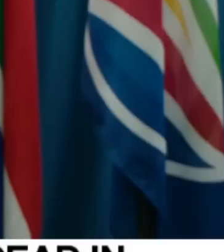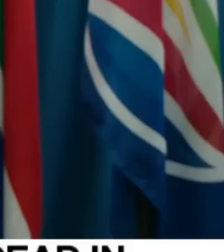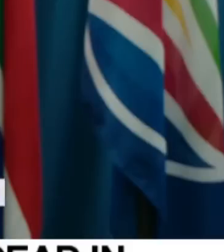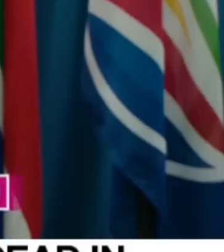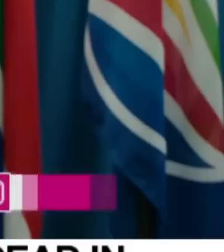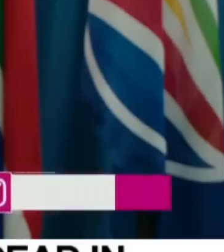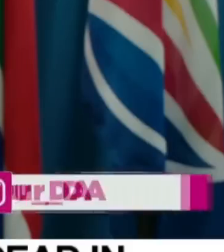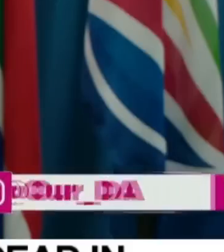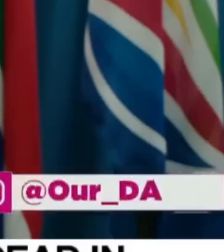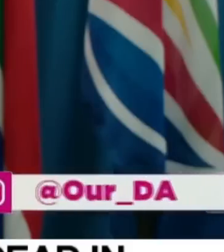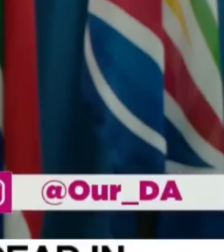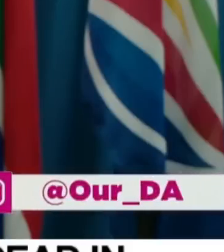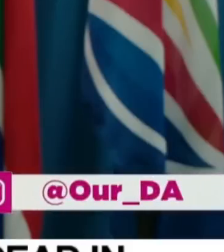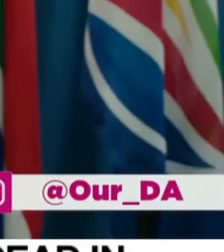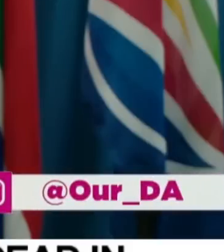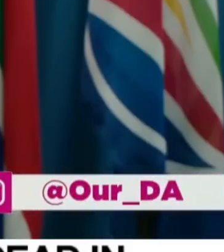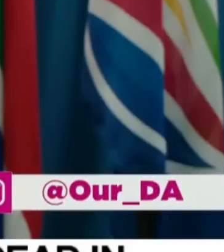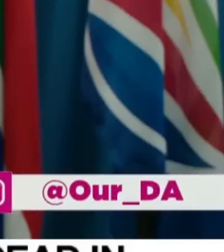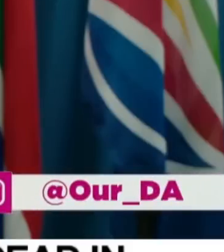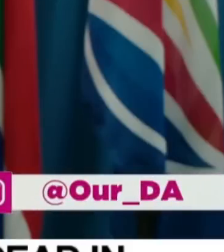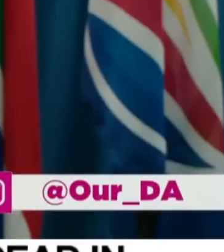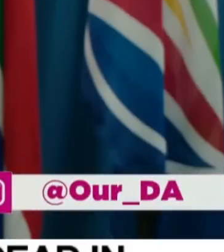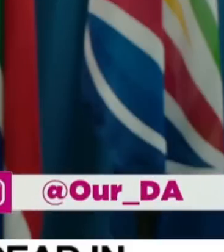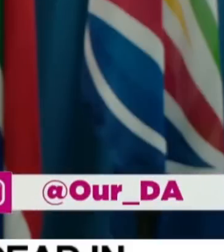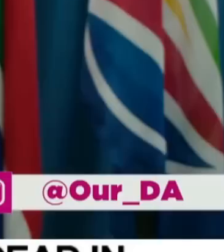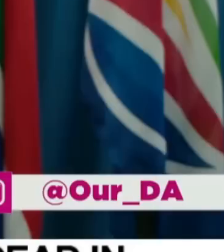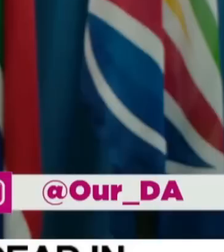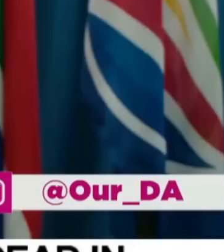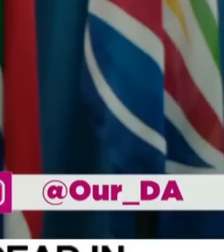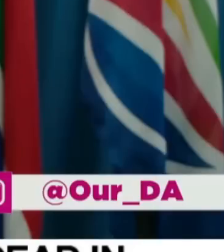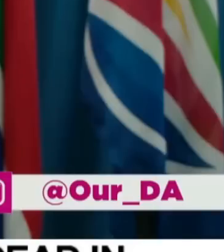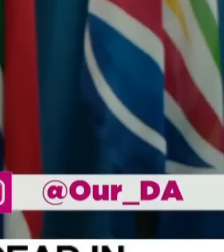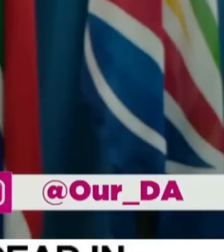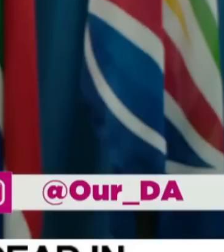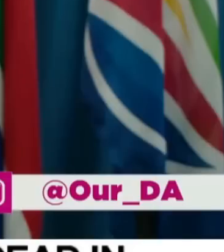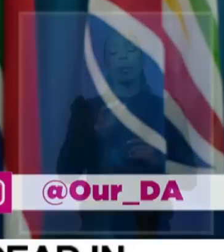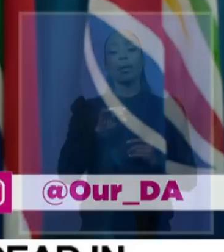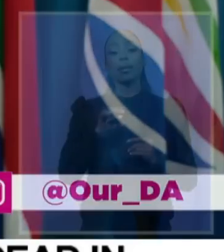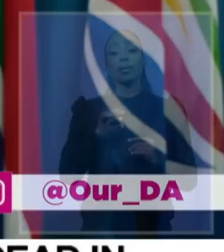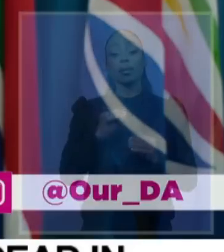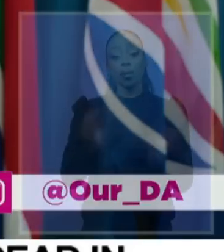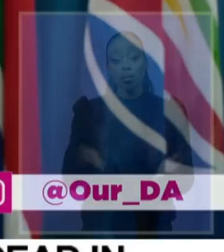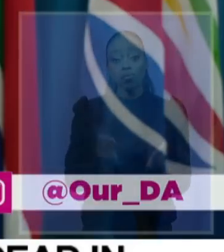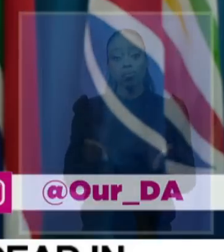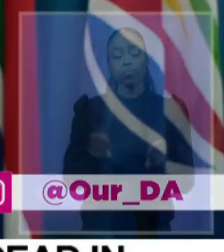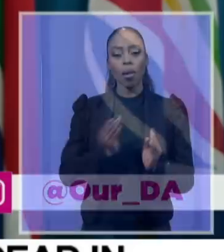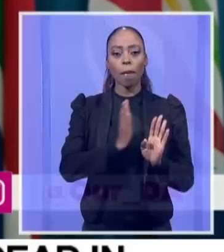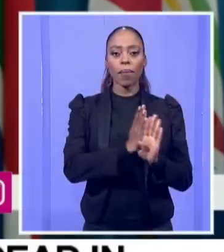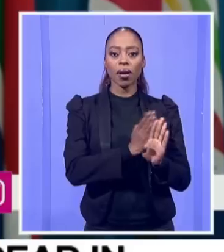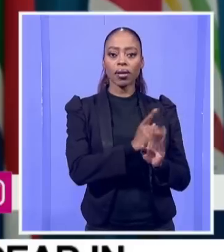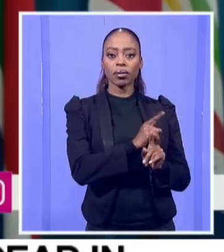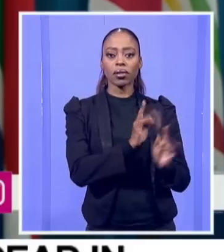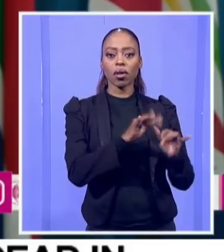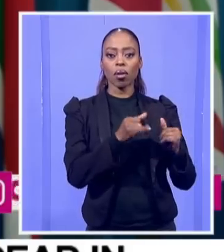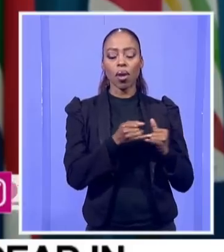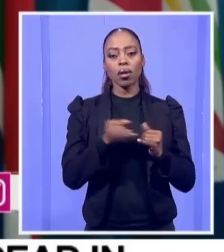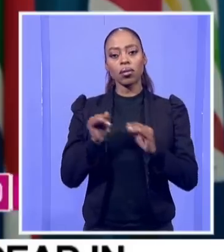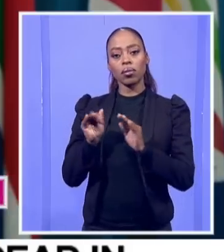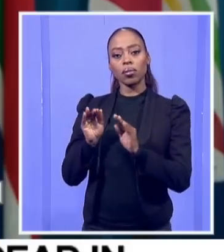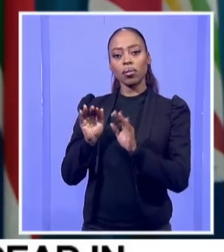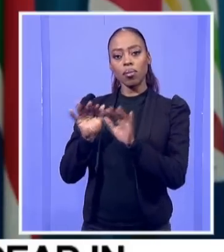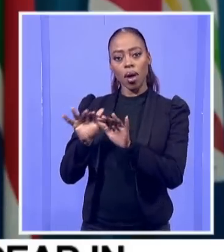resource plan, expediting outstanding IPP bid windows, and encouraging private-public partnerships